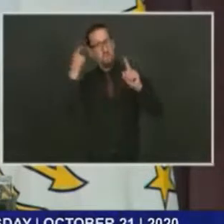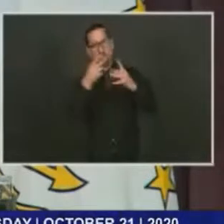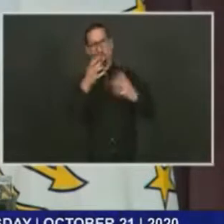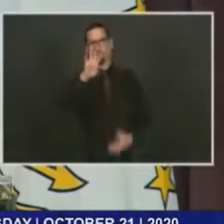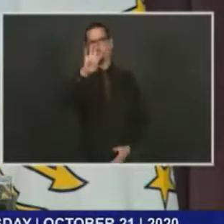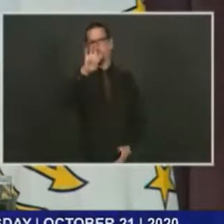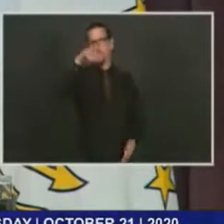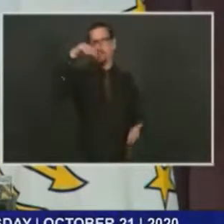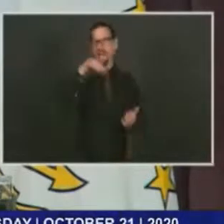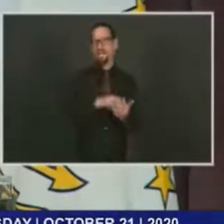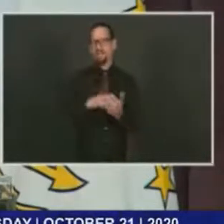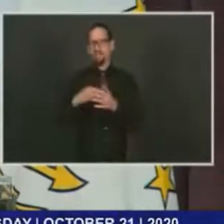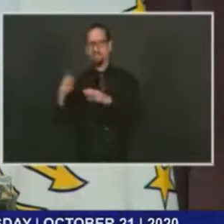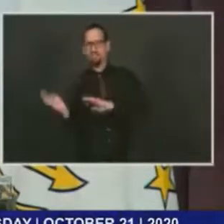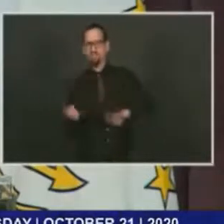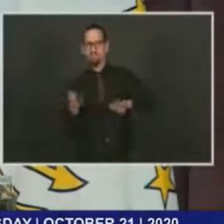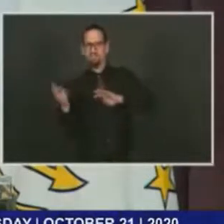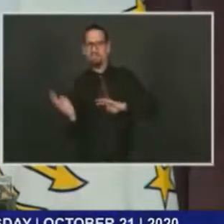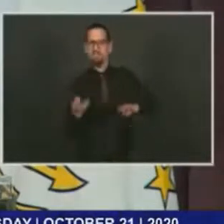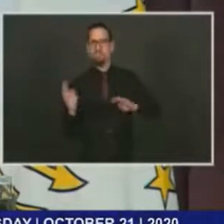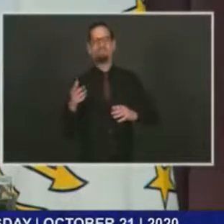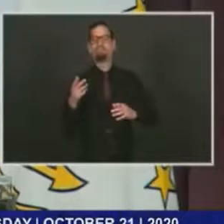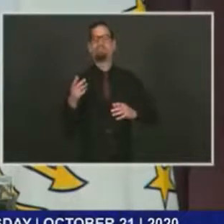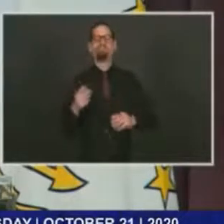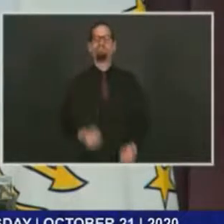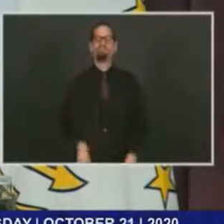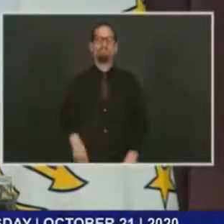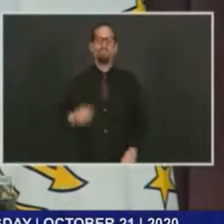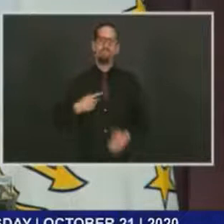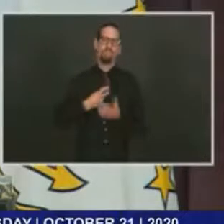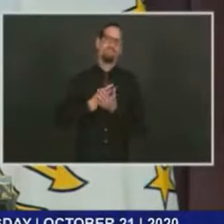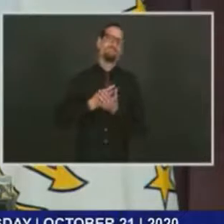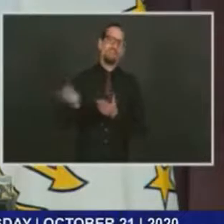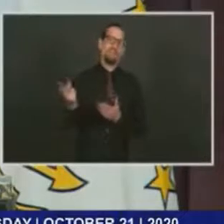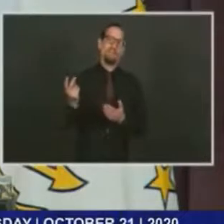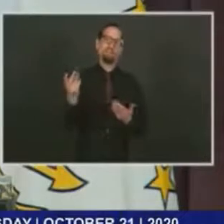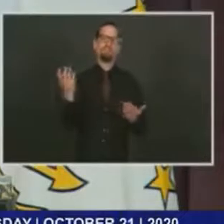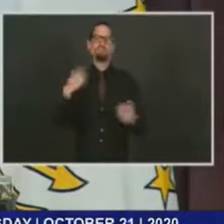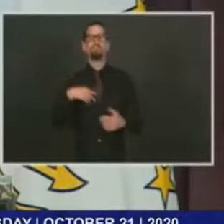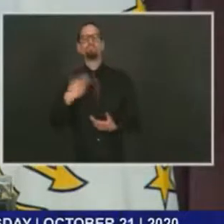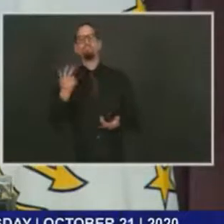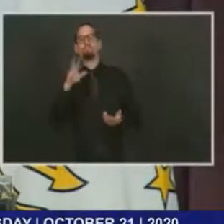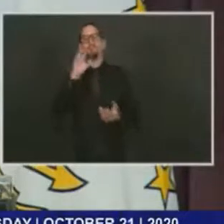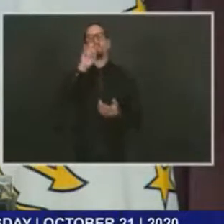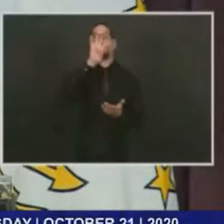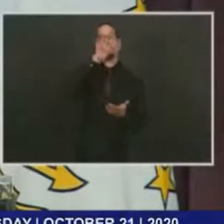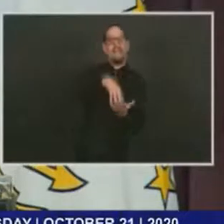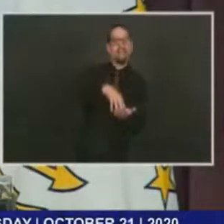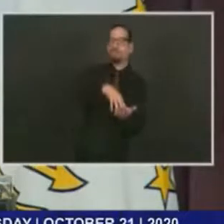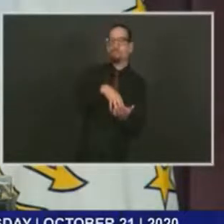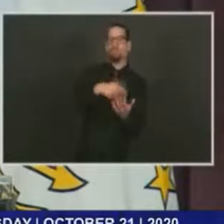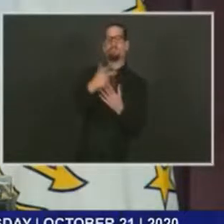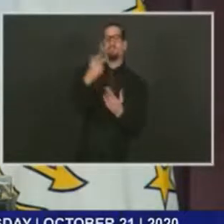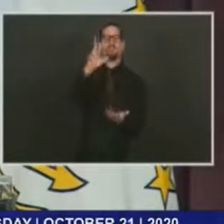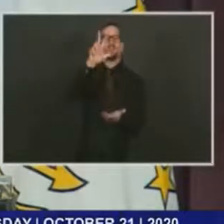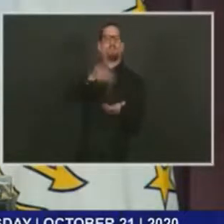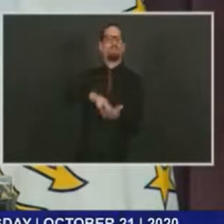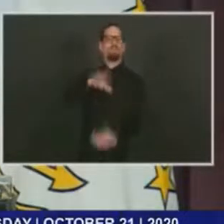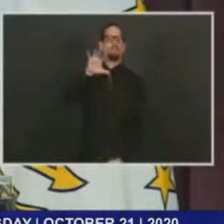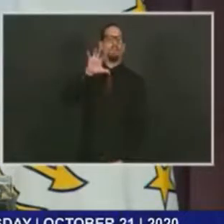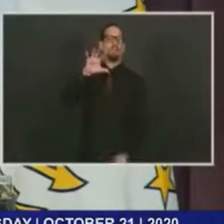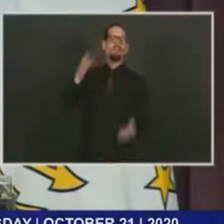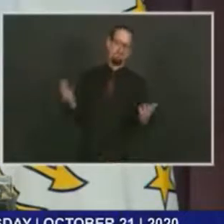I'm really happy with that. So that means 4,000 people between when I asked you last week, 3,500